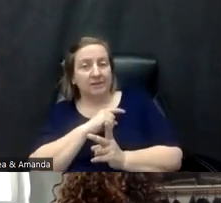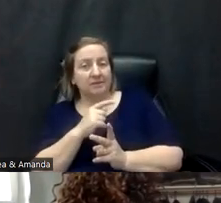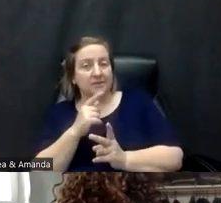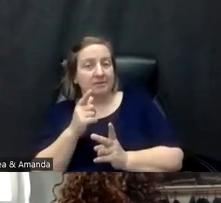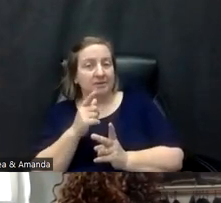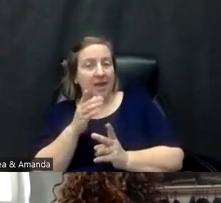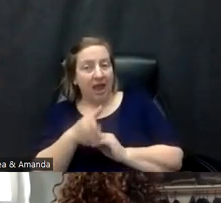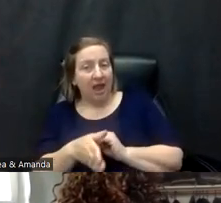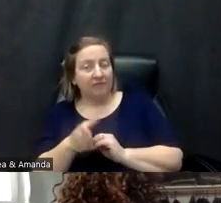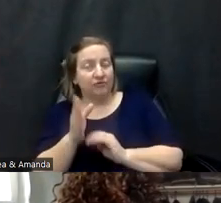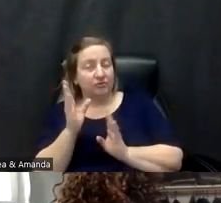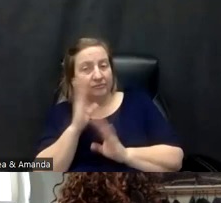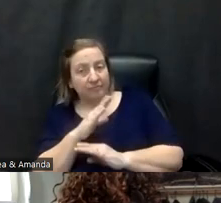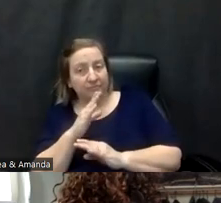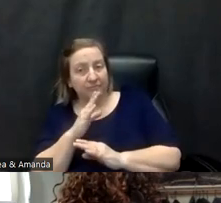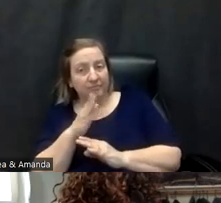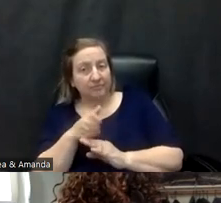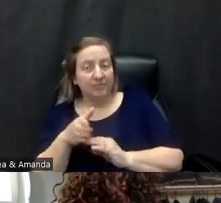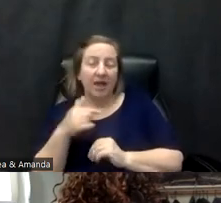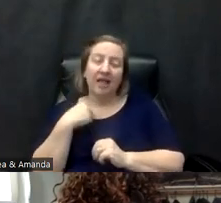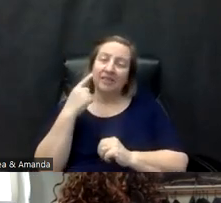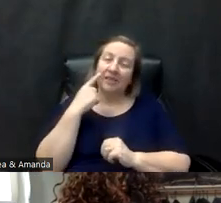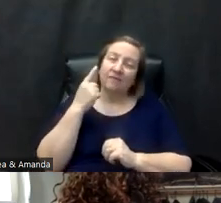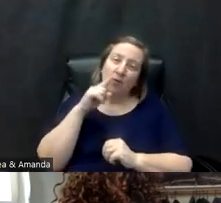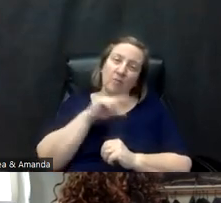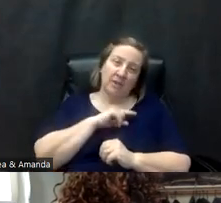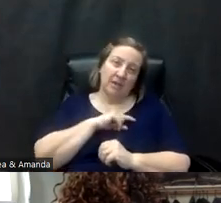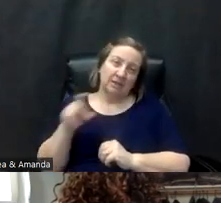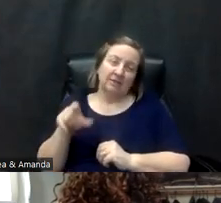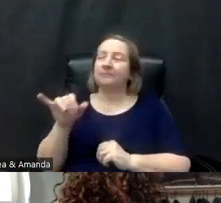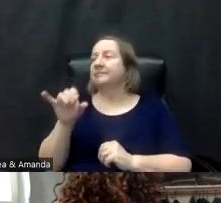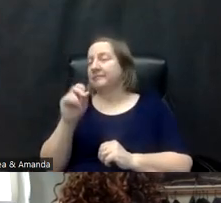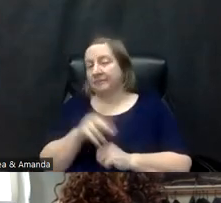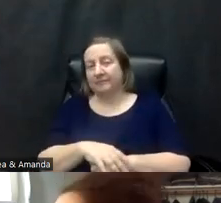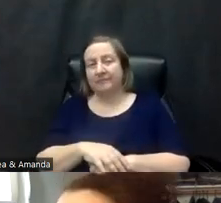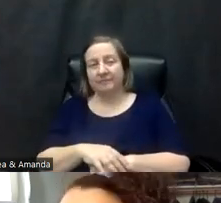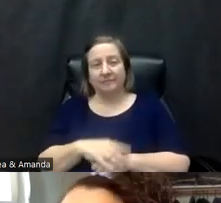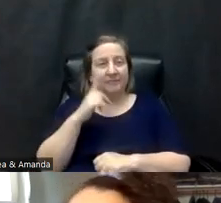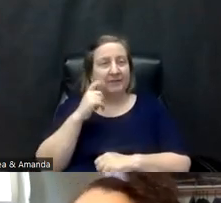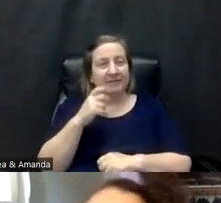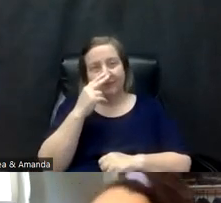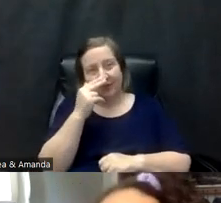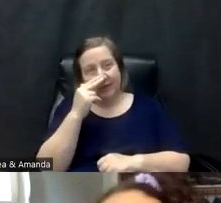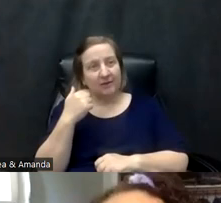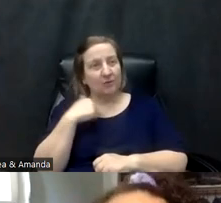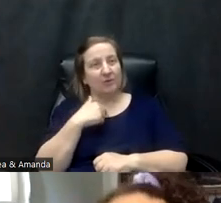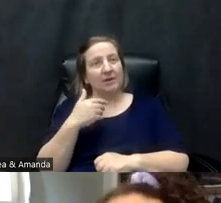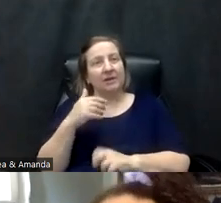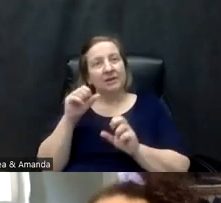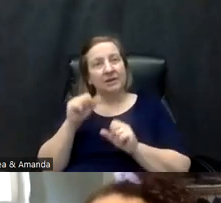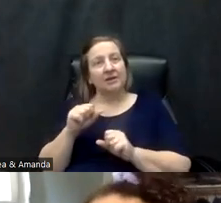After the process is done, I believe it's for police. Okay, yeah. Right. Because it's funny, you know how we